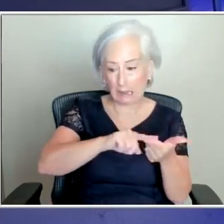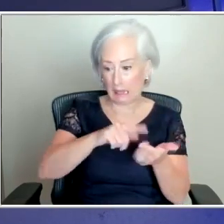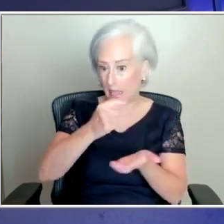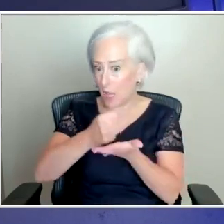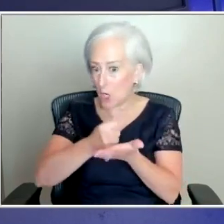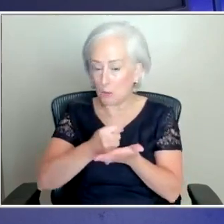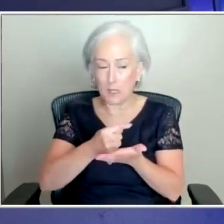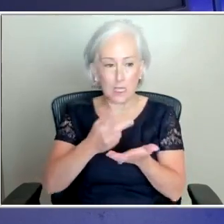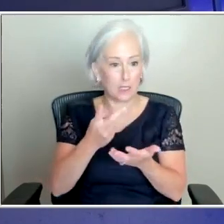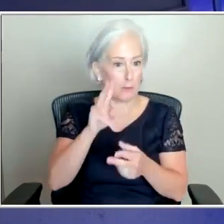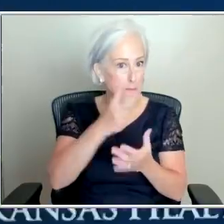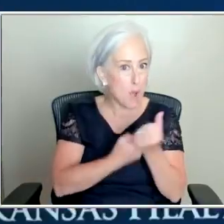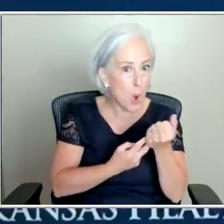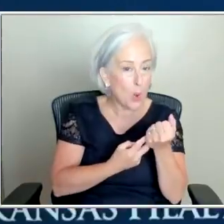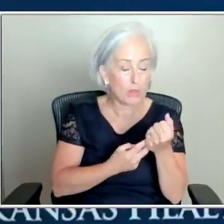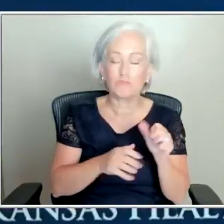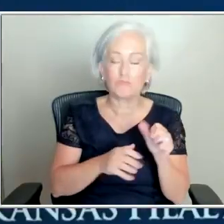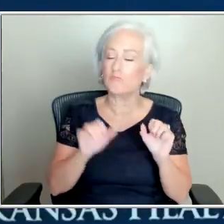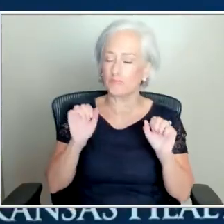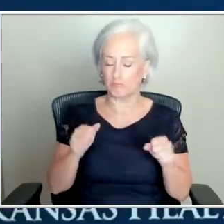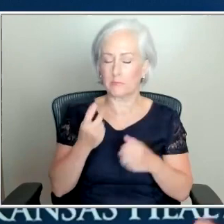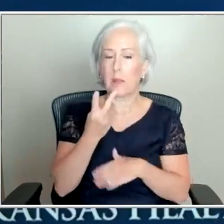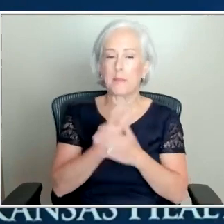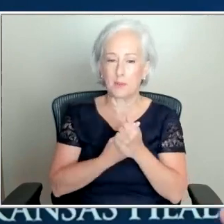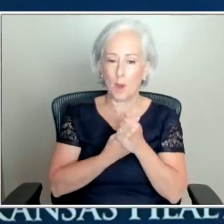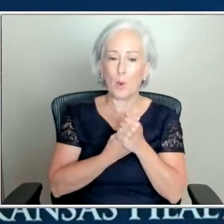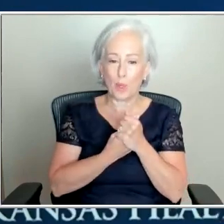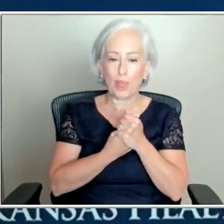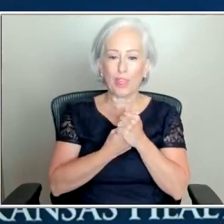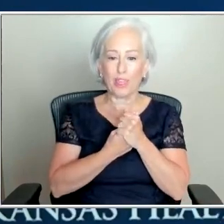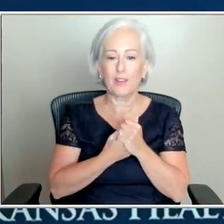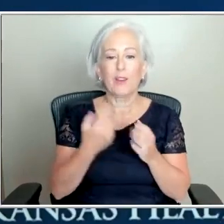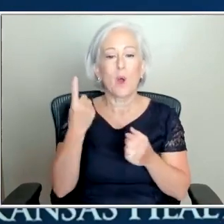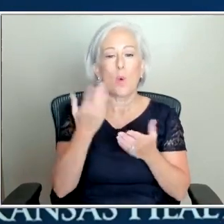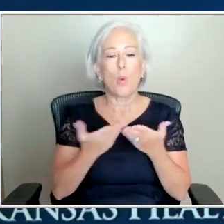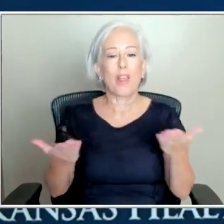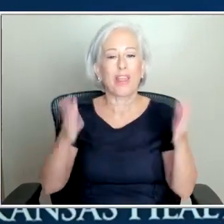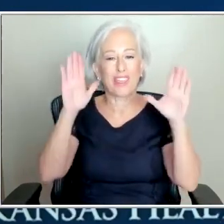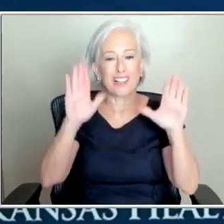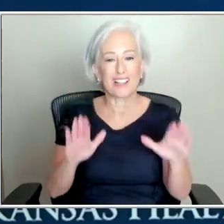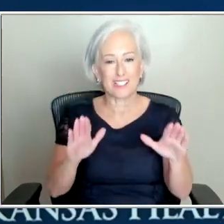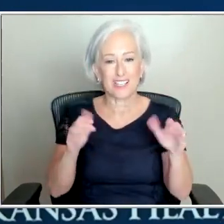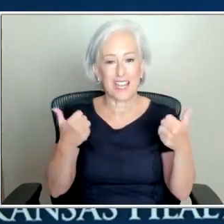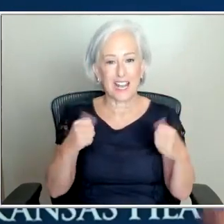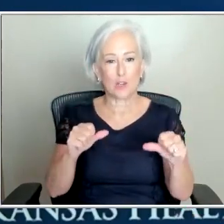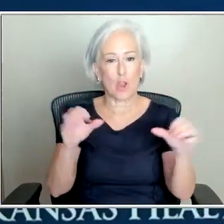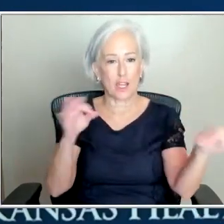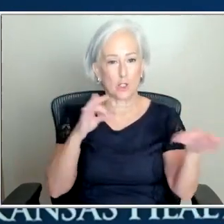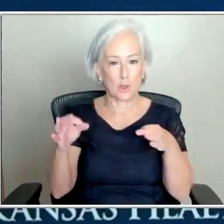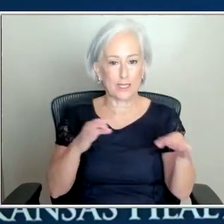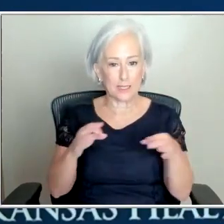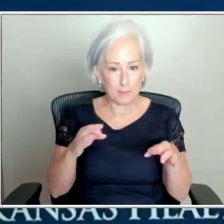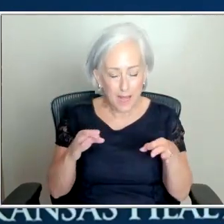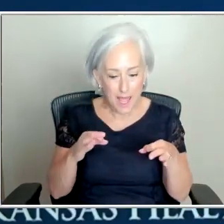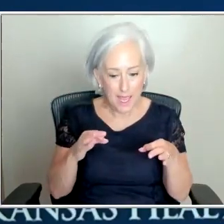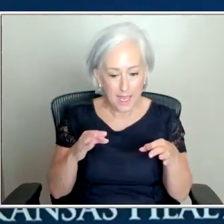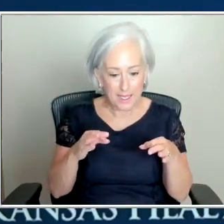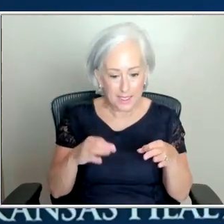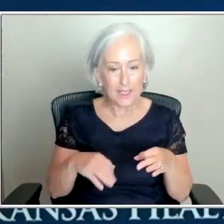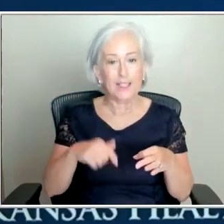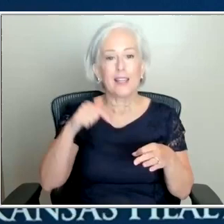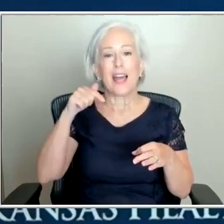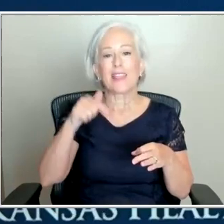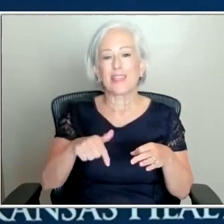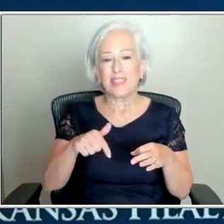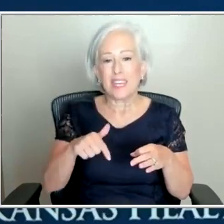can be a combination. And so I think one thing that's kind of great, and I try to explain to patients about the pelvic floor, is that these are skeletal muscles. So they are muscles